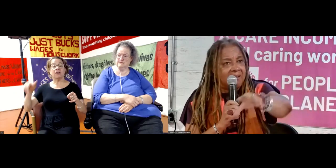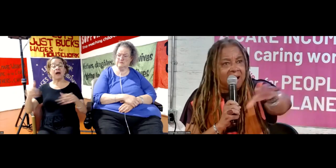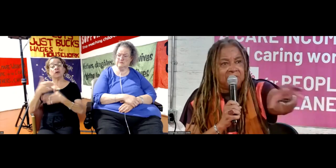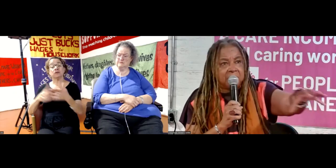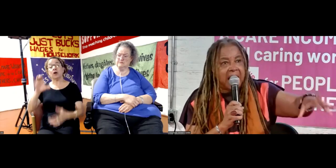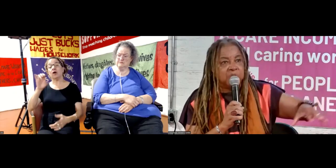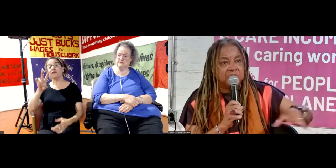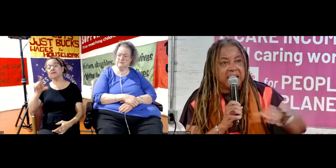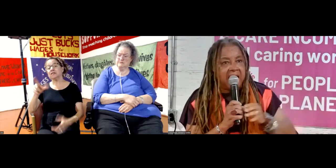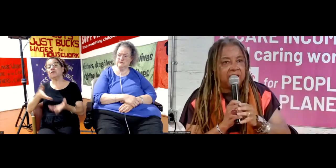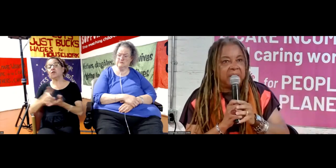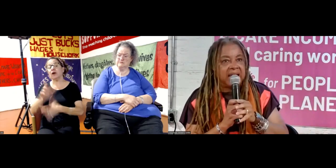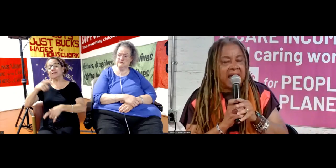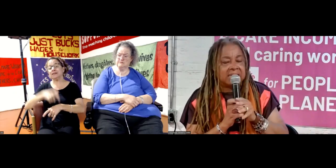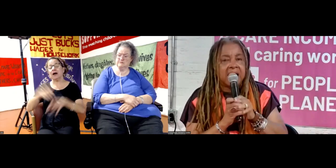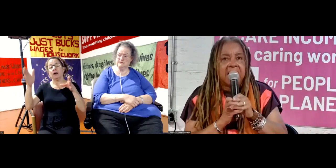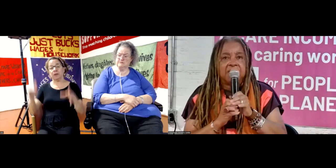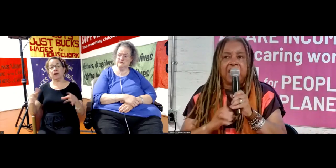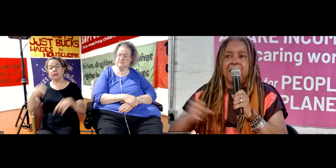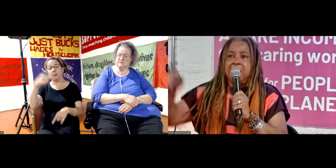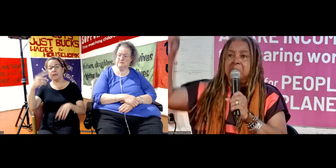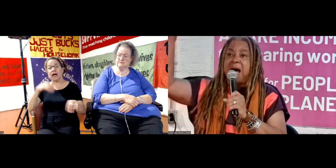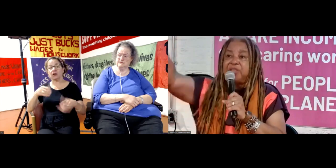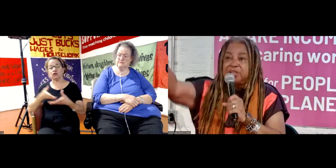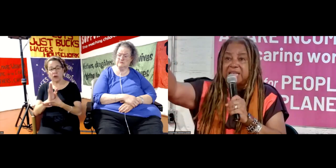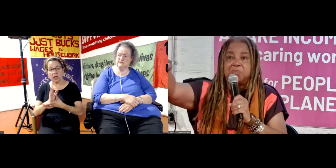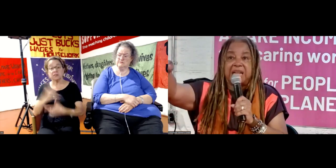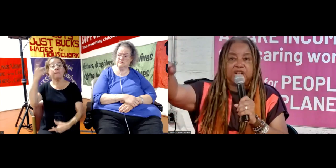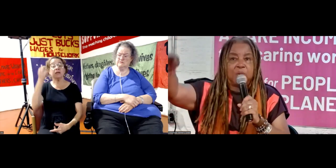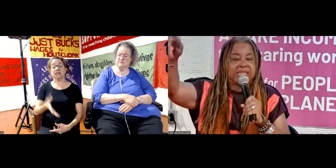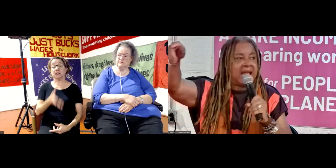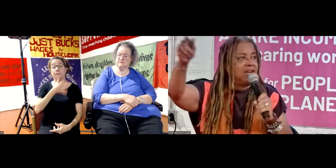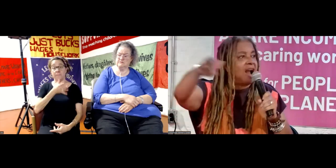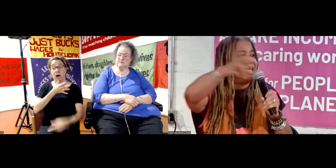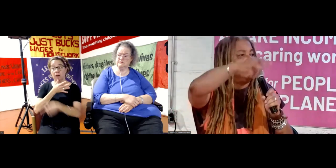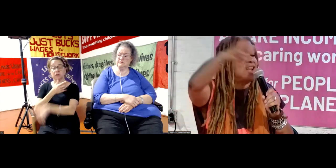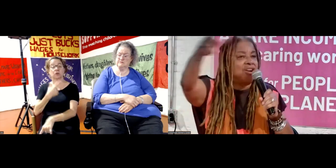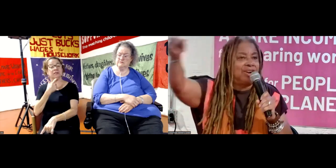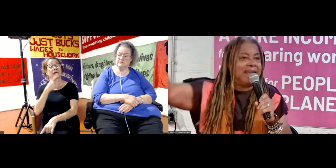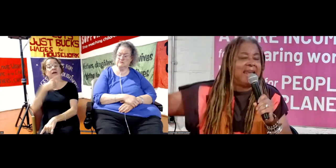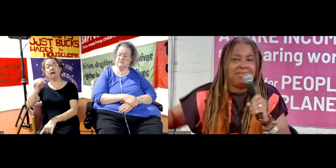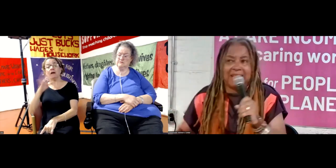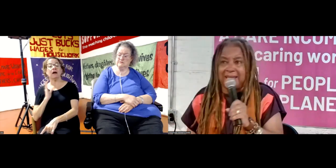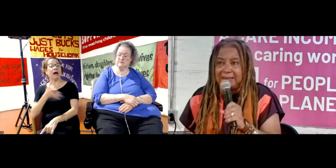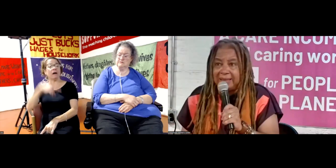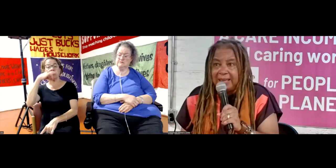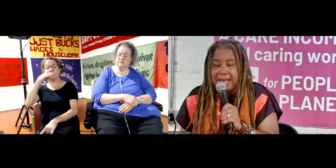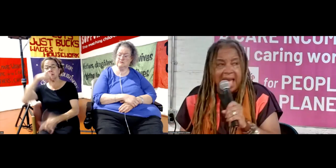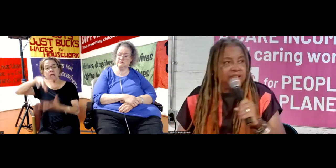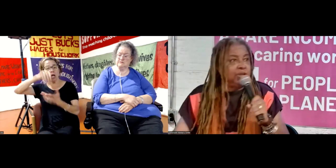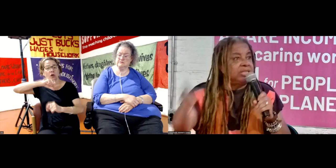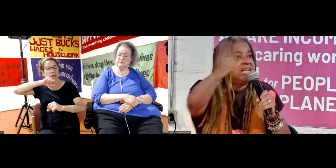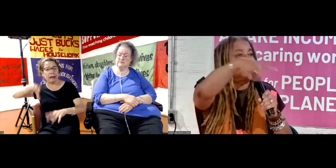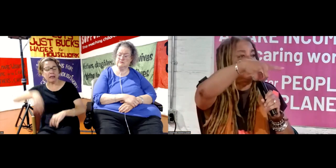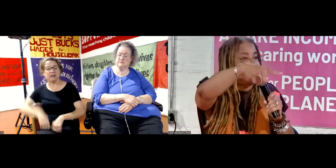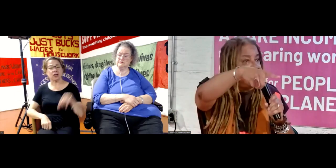rights era and the Black movement era, because the mothers especially were saying, look, our kids aren't learning anything.